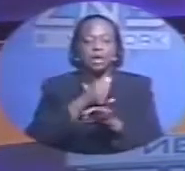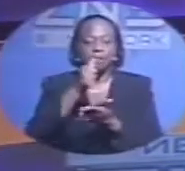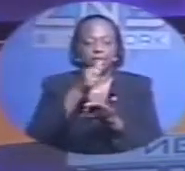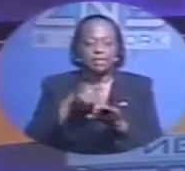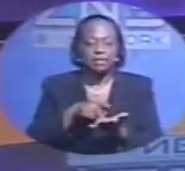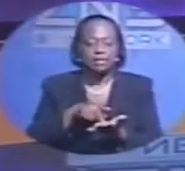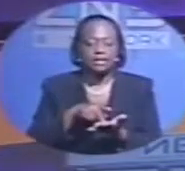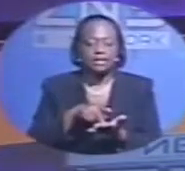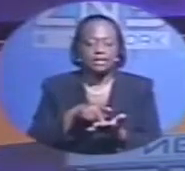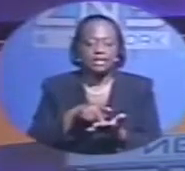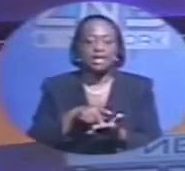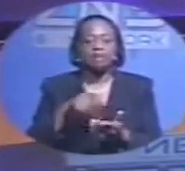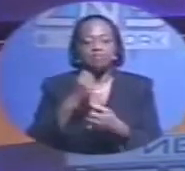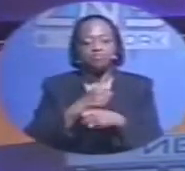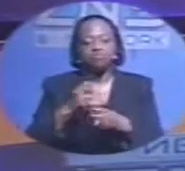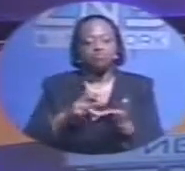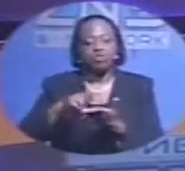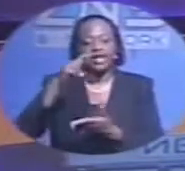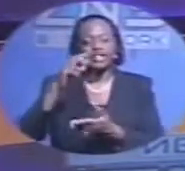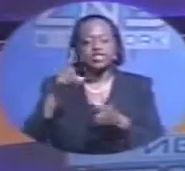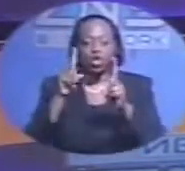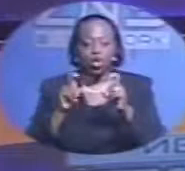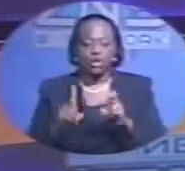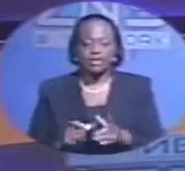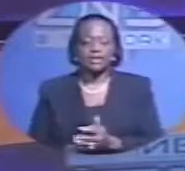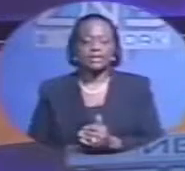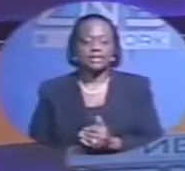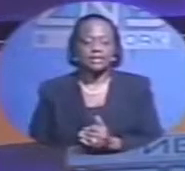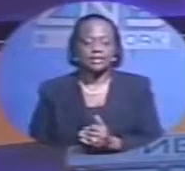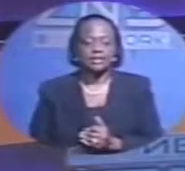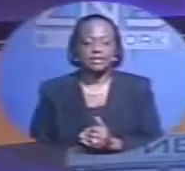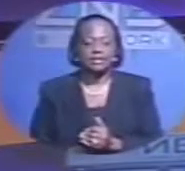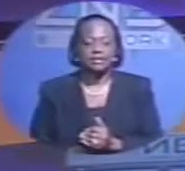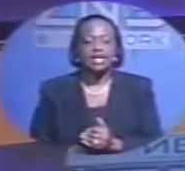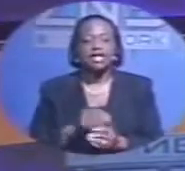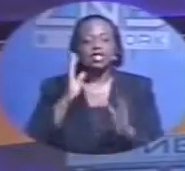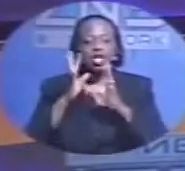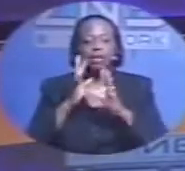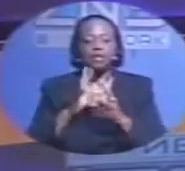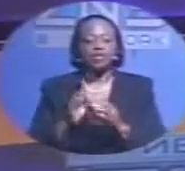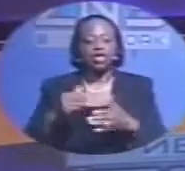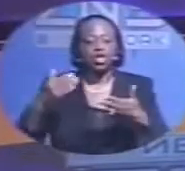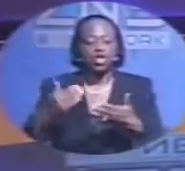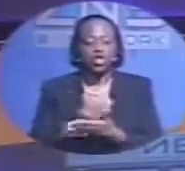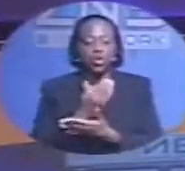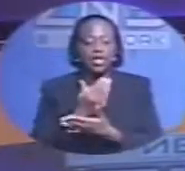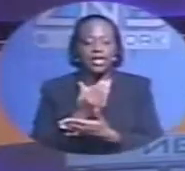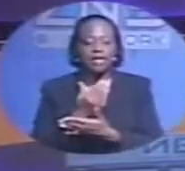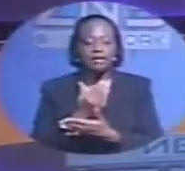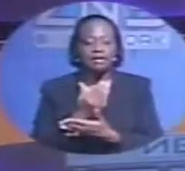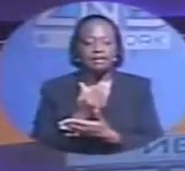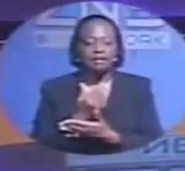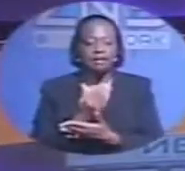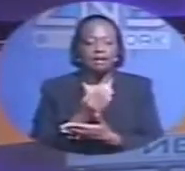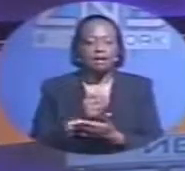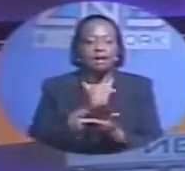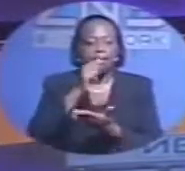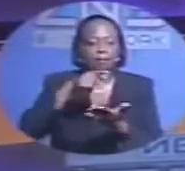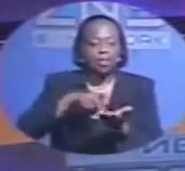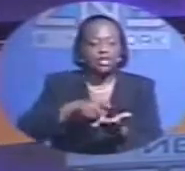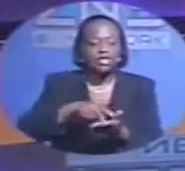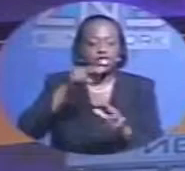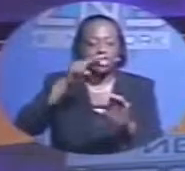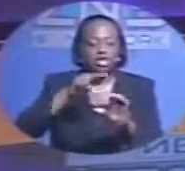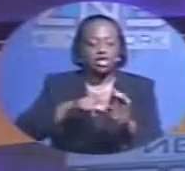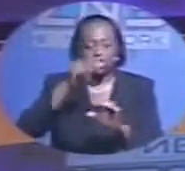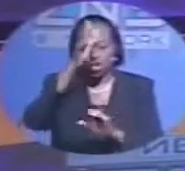some quarters. Prime Minister Christie clarified reports that the newly appointed chairman of the Bank of the Bahamas didn't know about his appointment